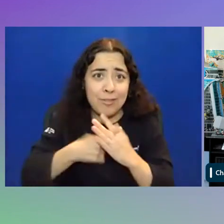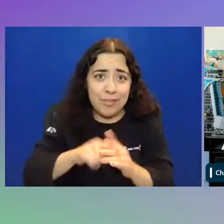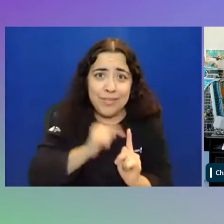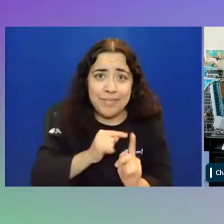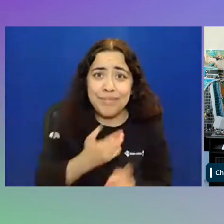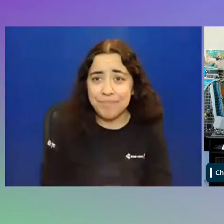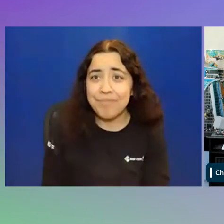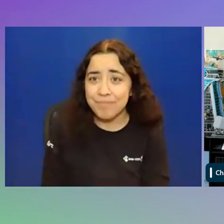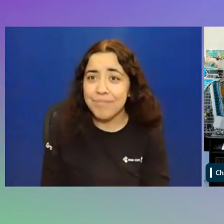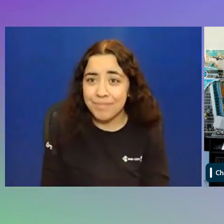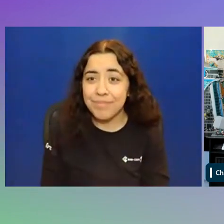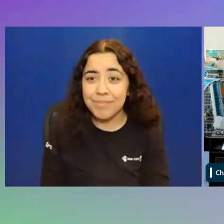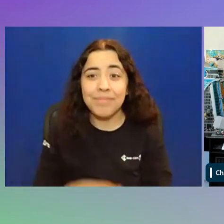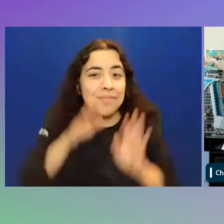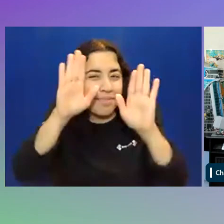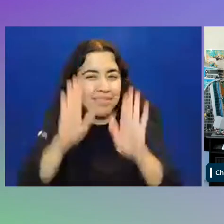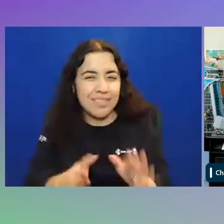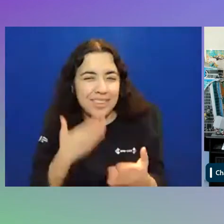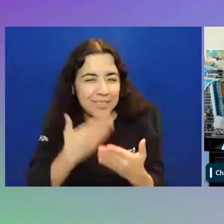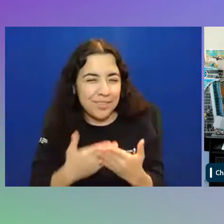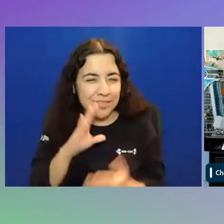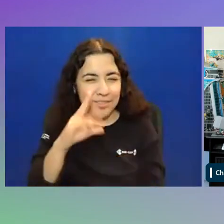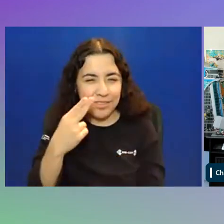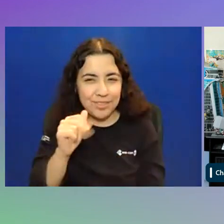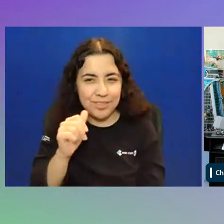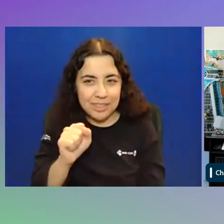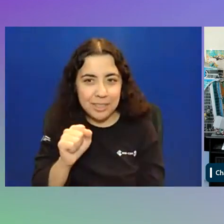Fantastic. Thanks, Chaz, for a great session.